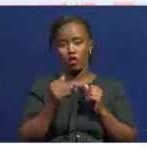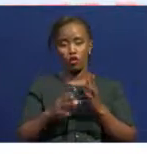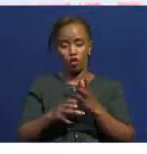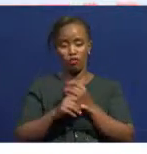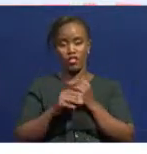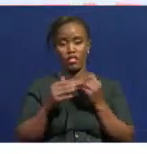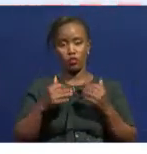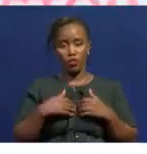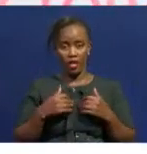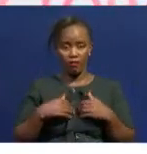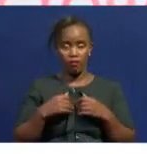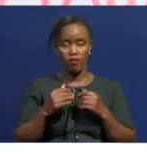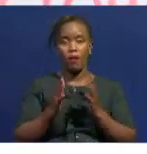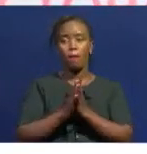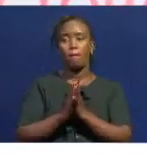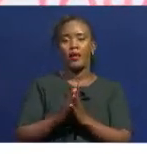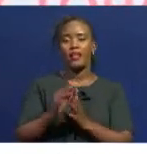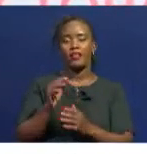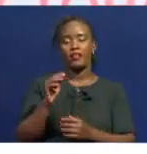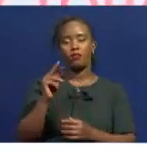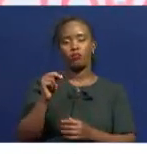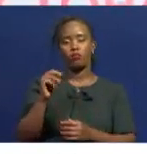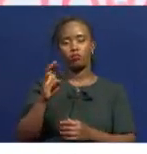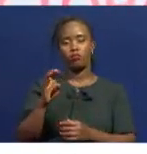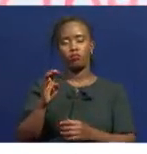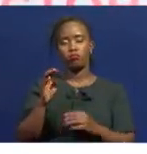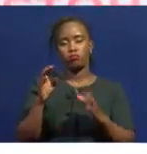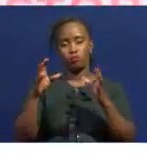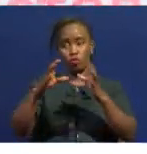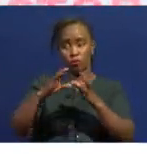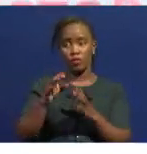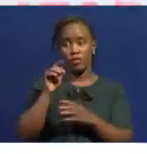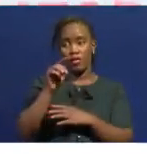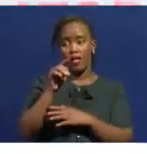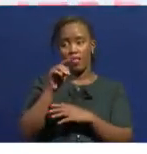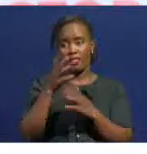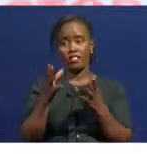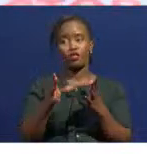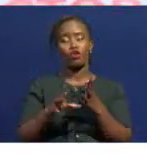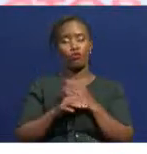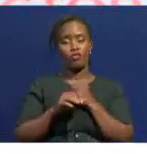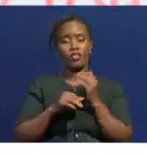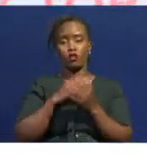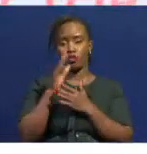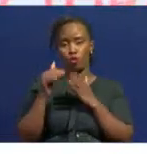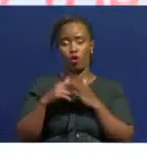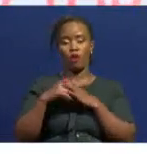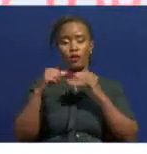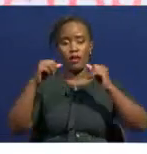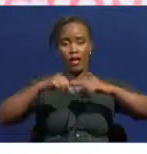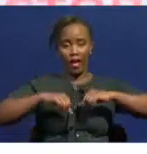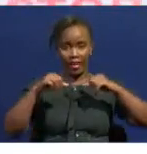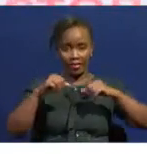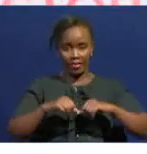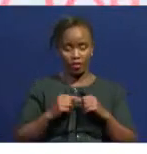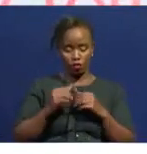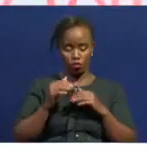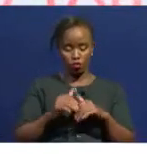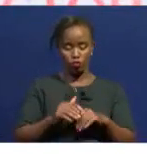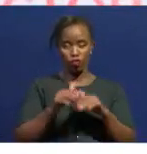us by the NEC and the National Delegates Conference is a confidence that all of us have agreed to